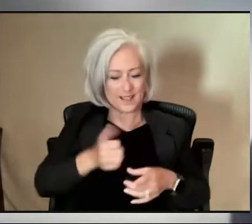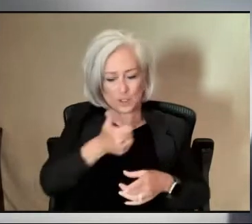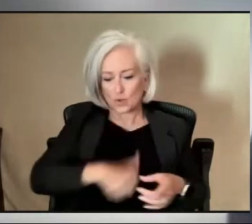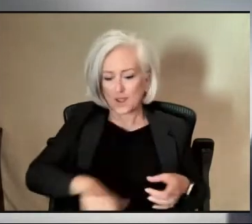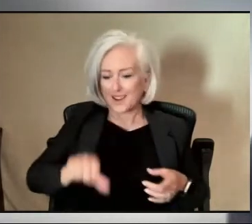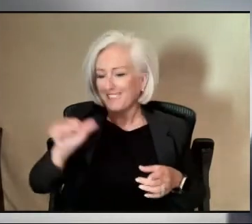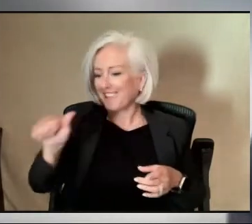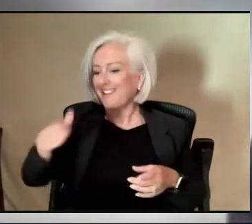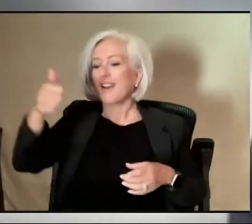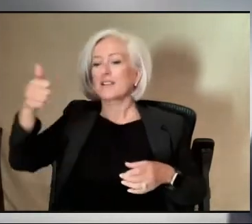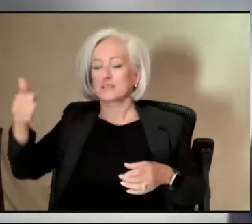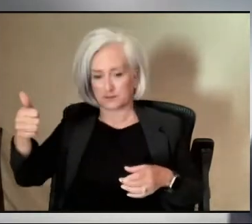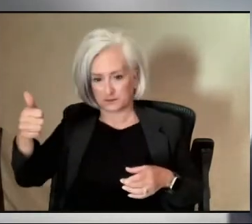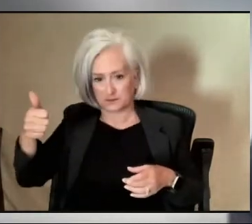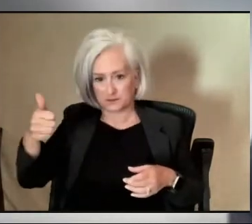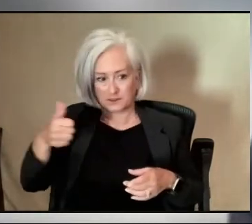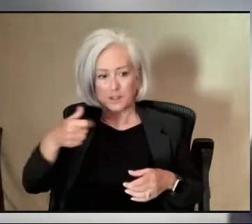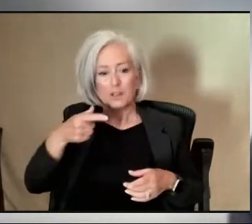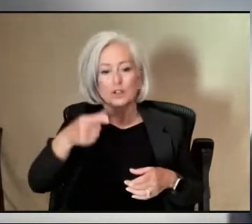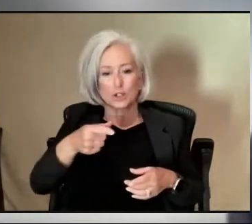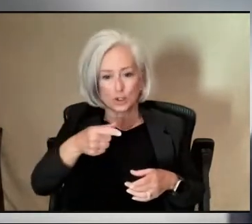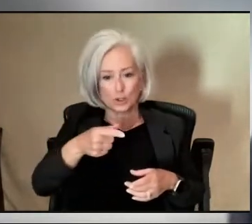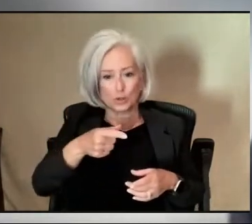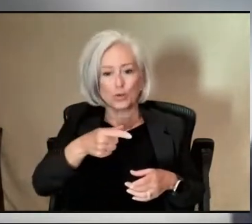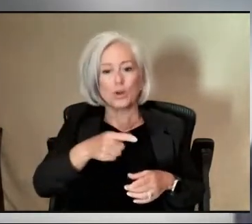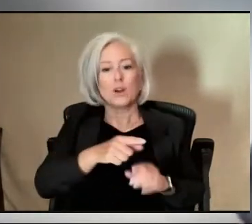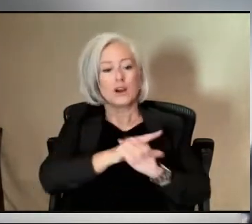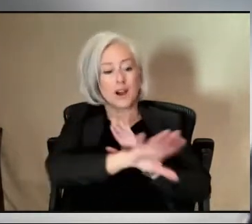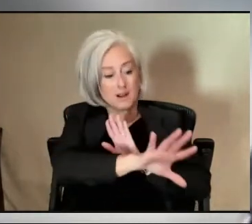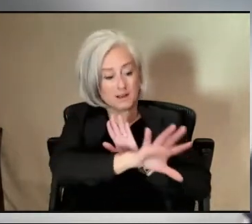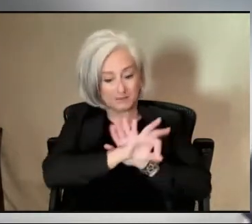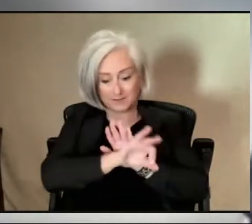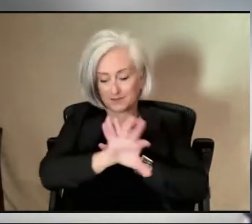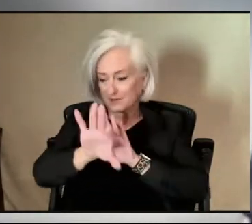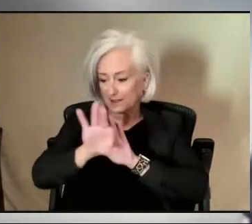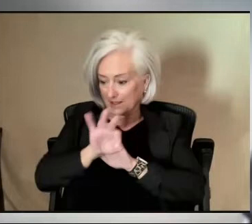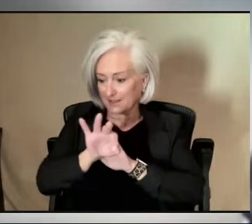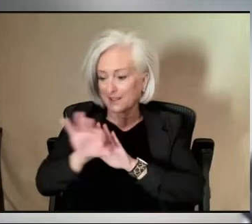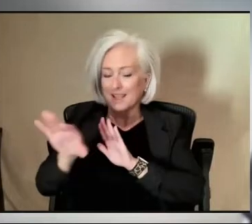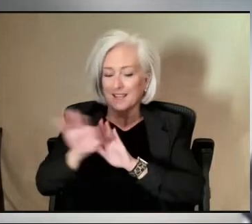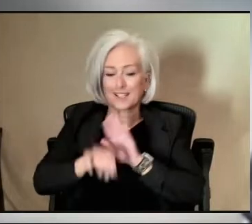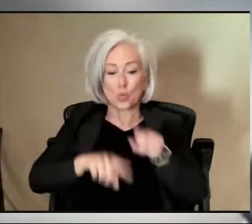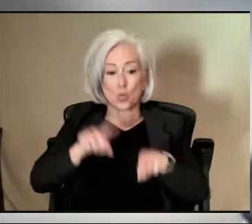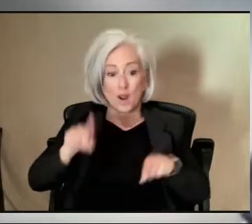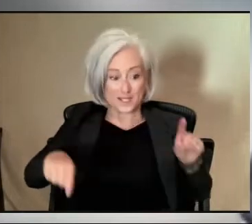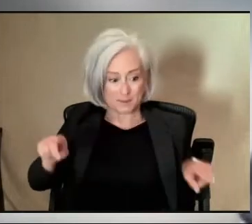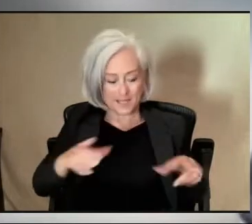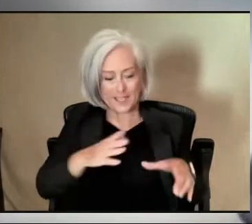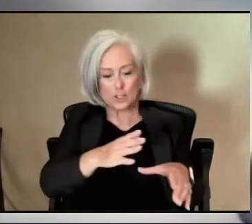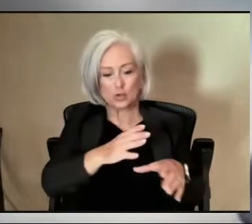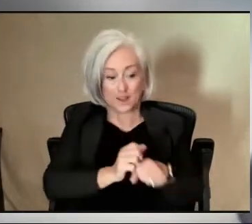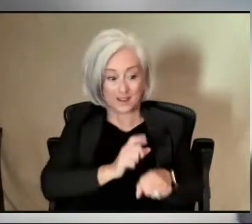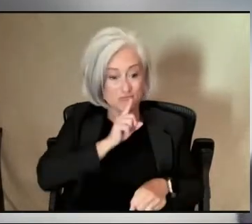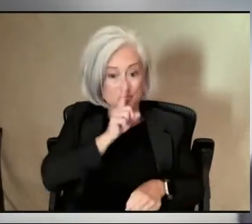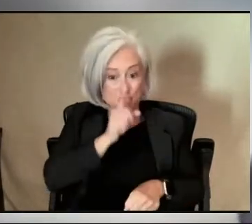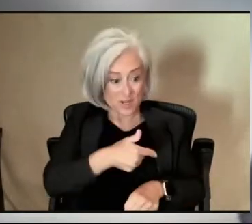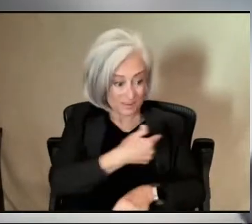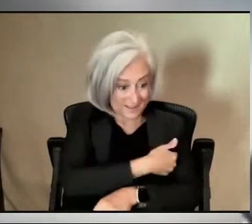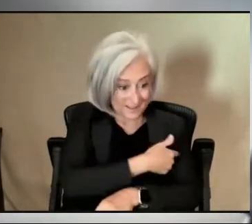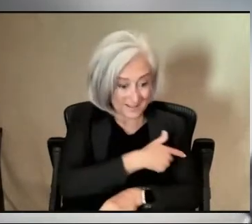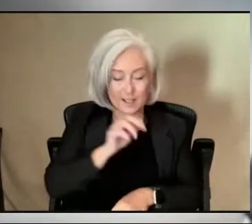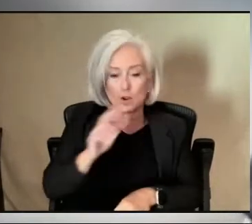are randomly assigned to either get the vaccine or to get the placebo. And as you mentioned, the double-blind part